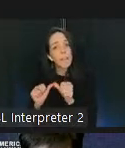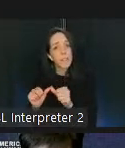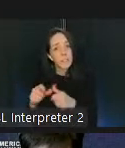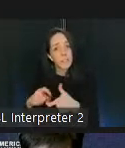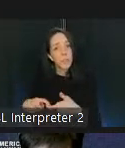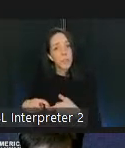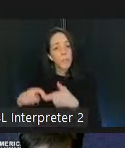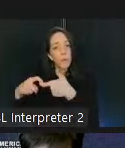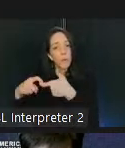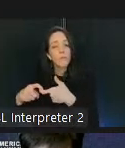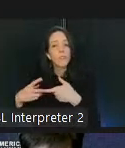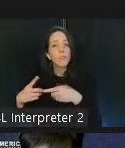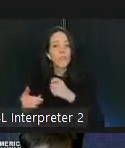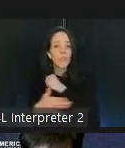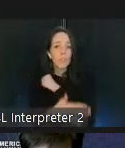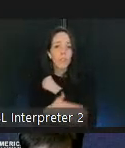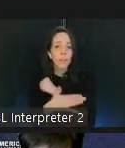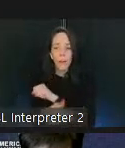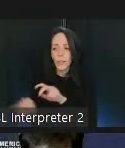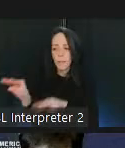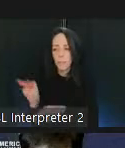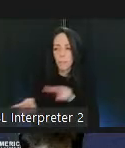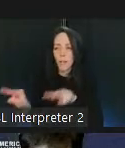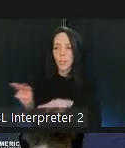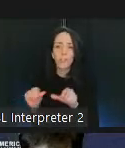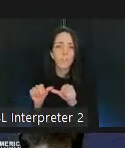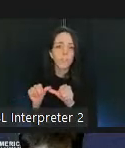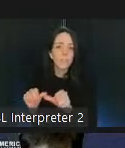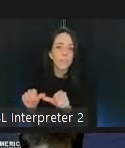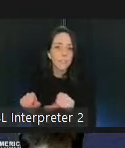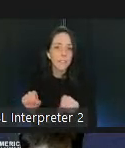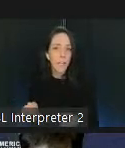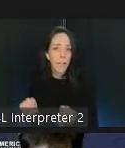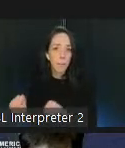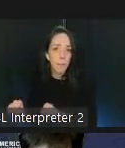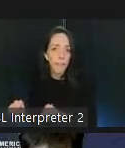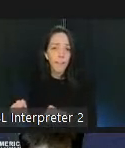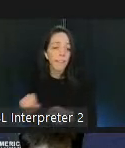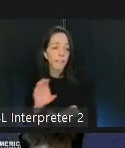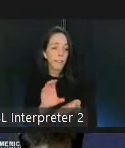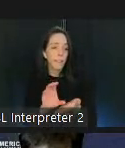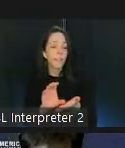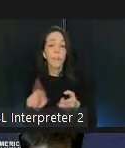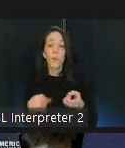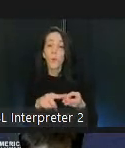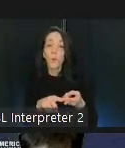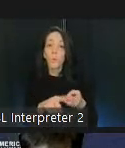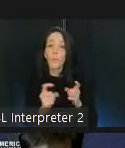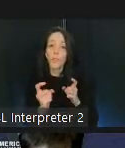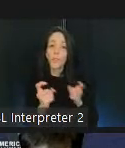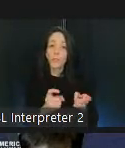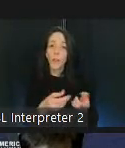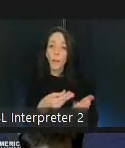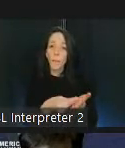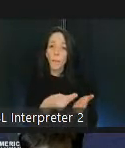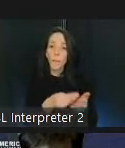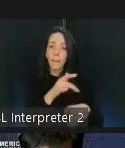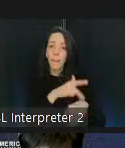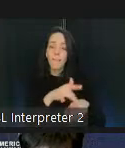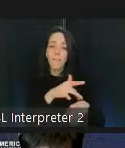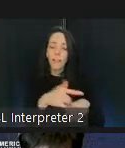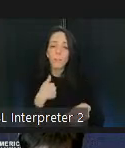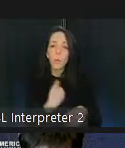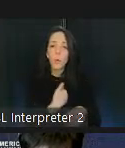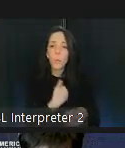monitors financial sustainability. Investments are proposed when grant and dedicated funds are available,